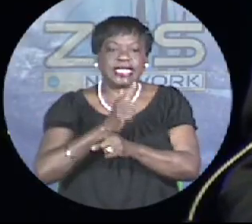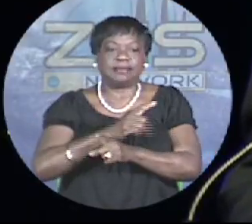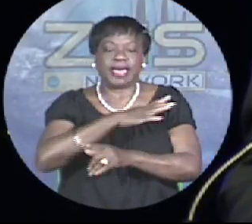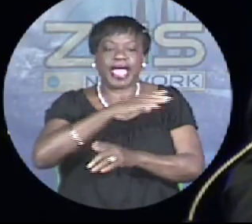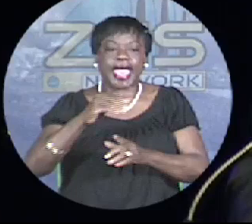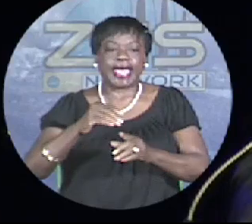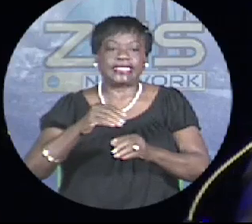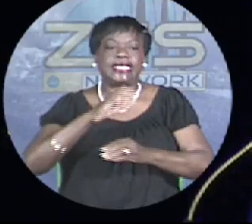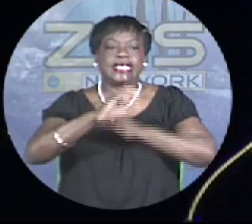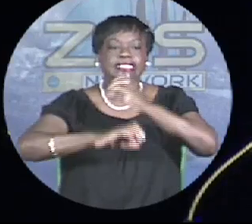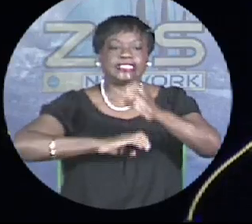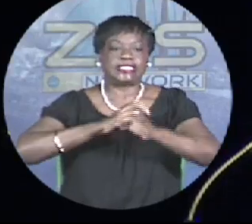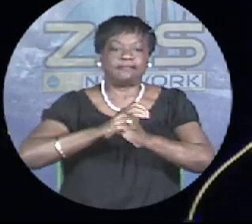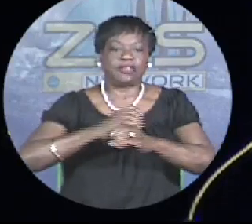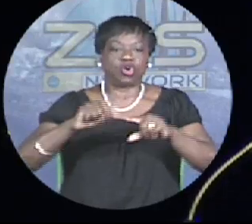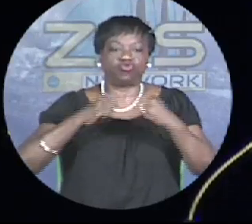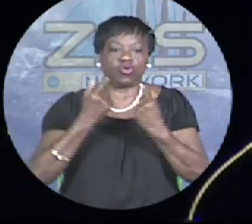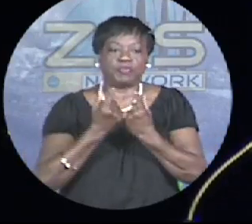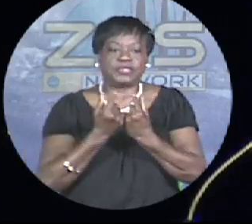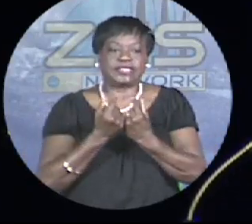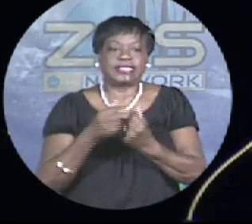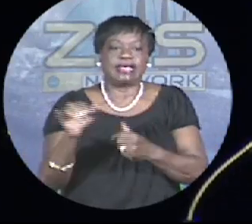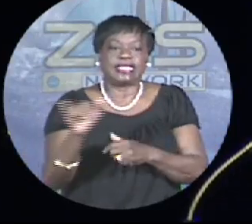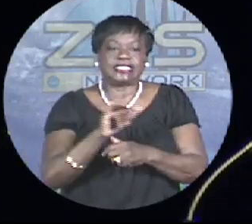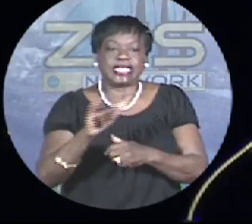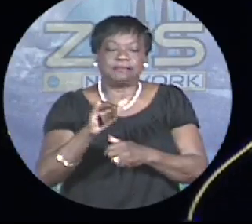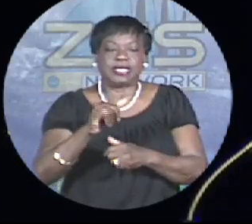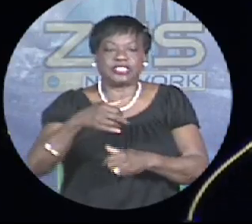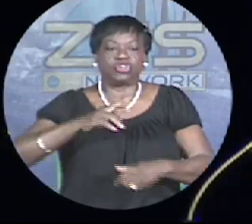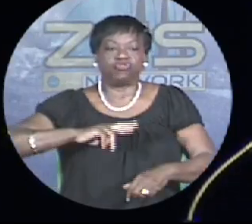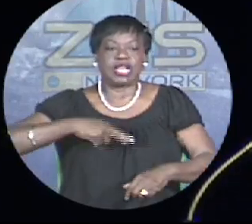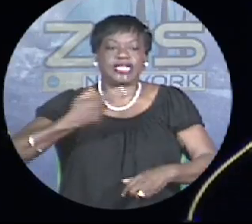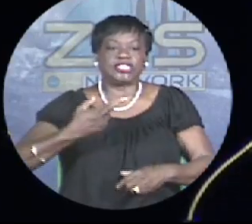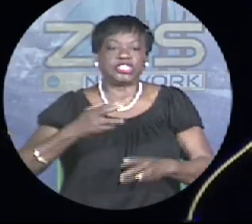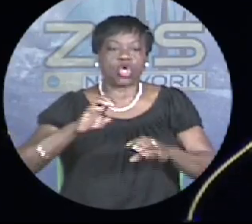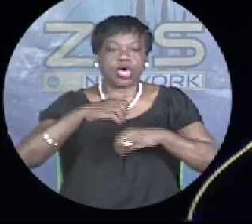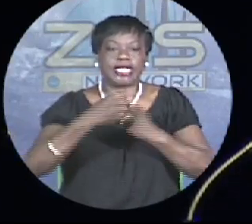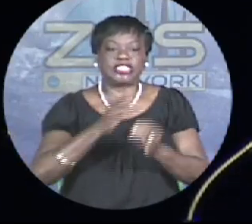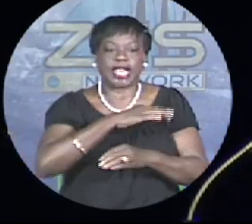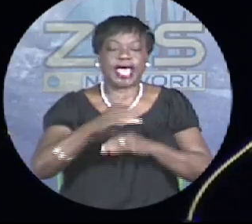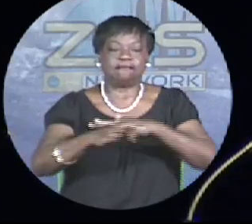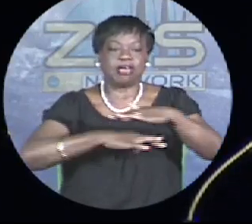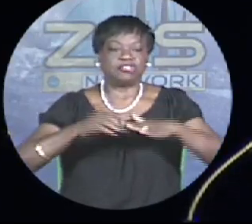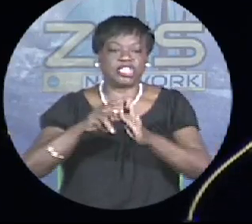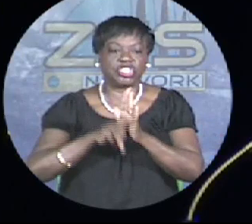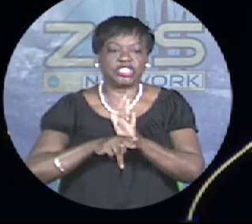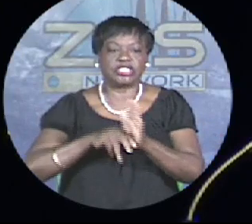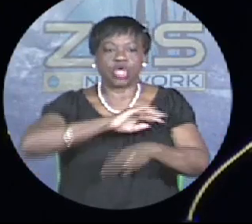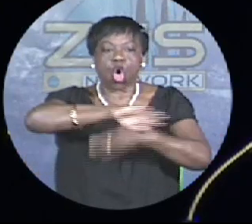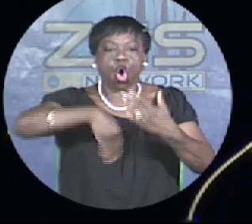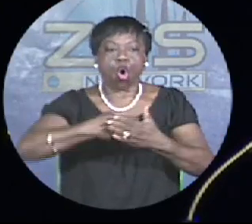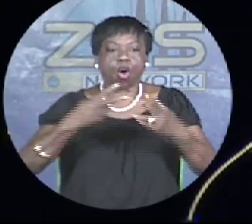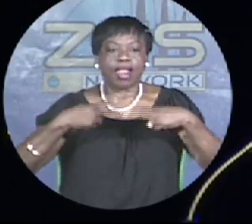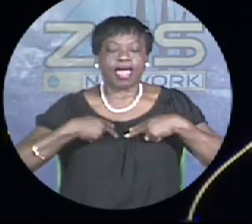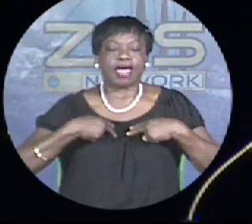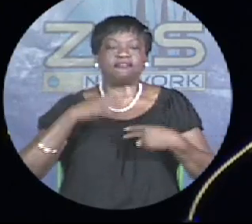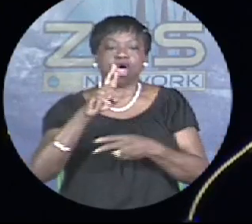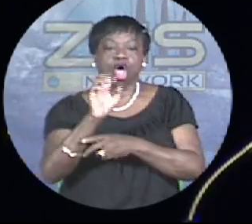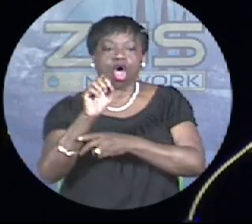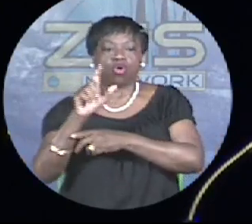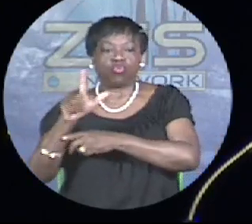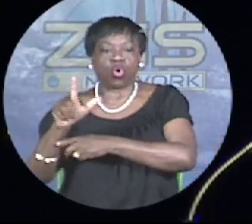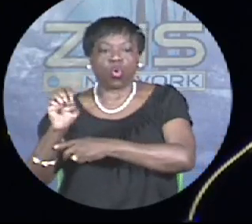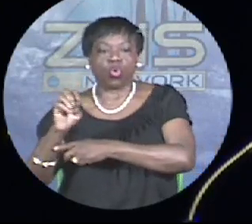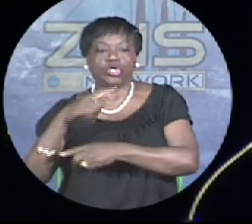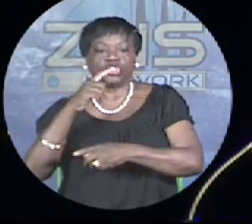groups, such as religious organizations and foundations, all have a role to play in the